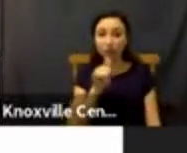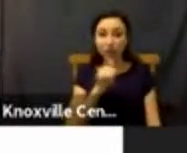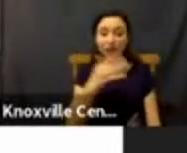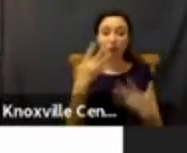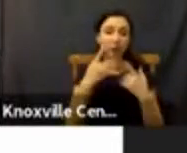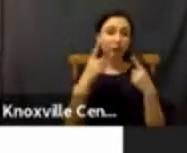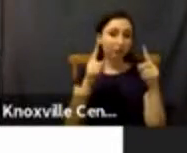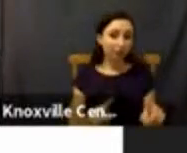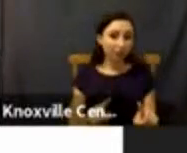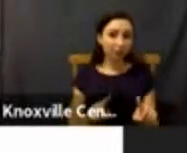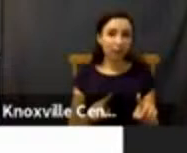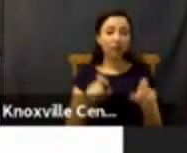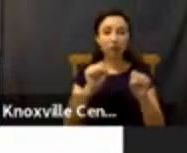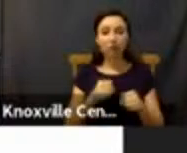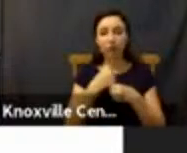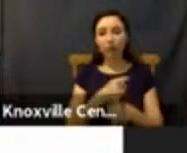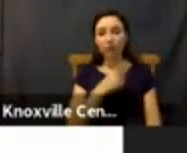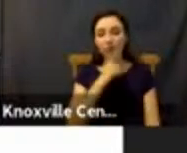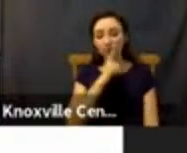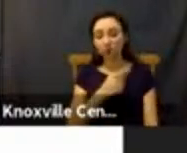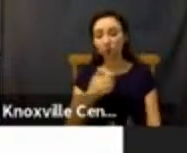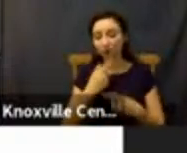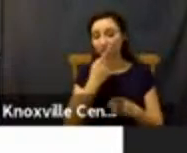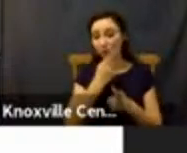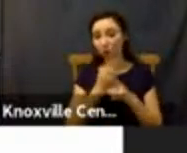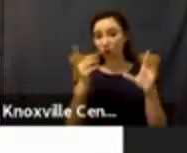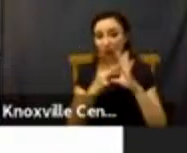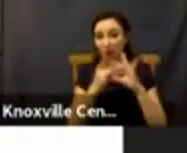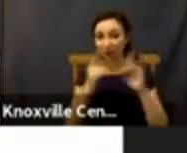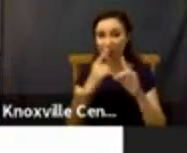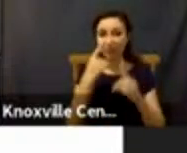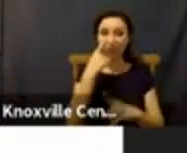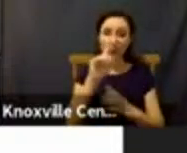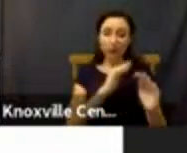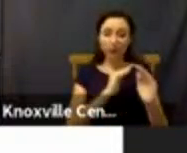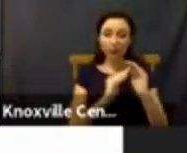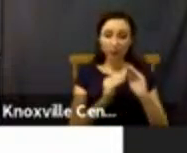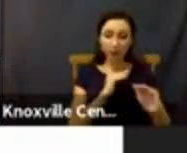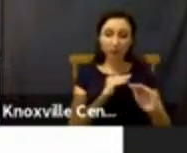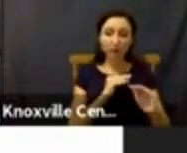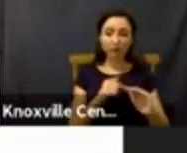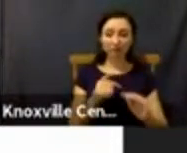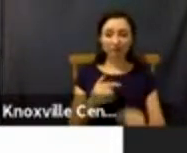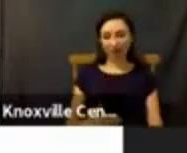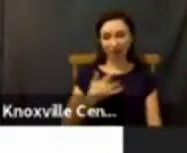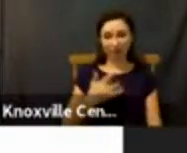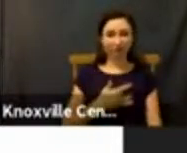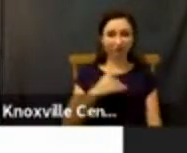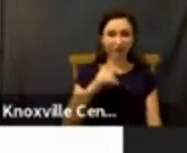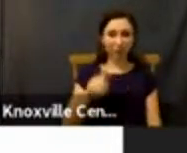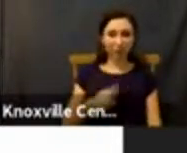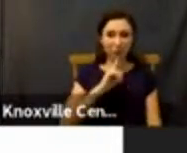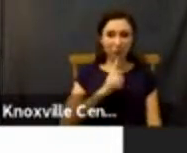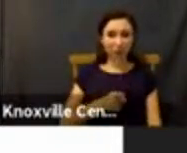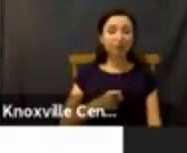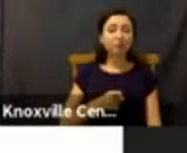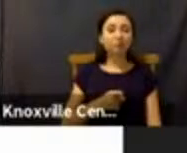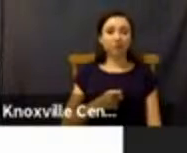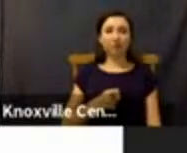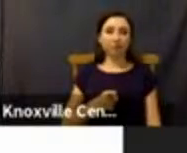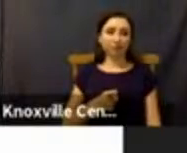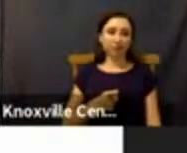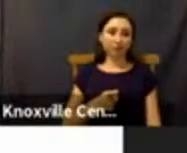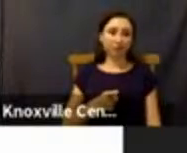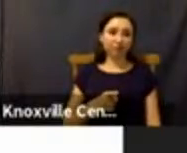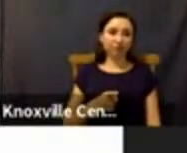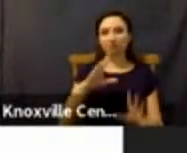make sure that we send the right message to the community? And all we felt that we needed to really capture the